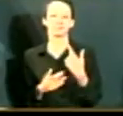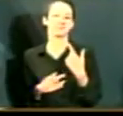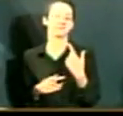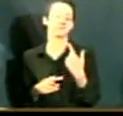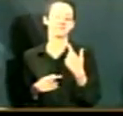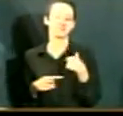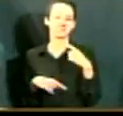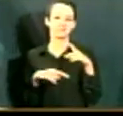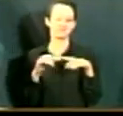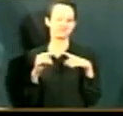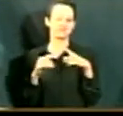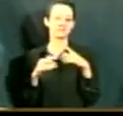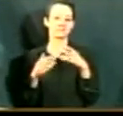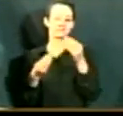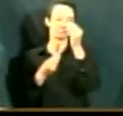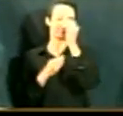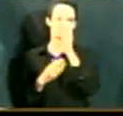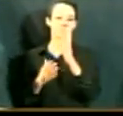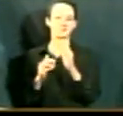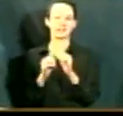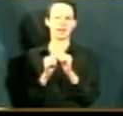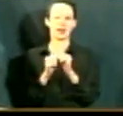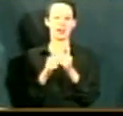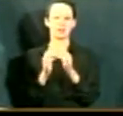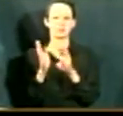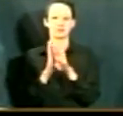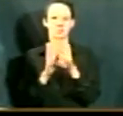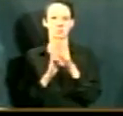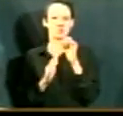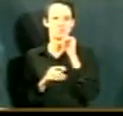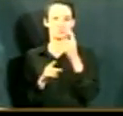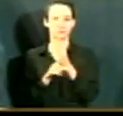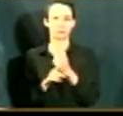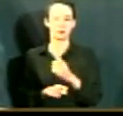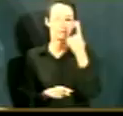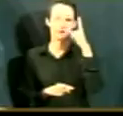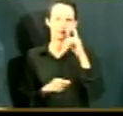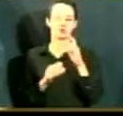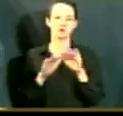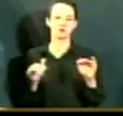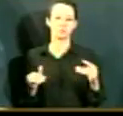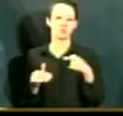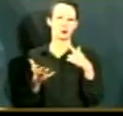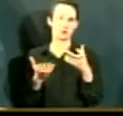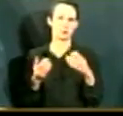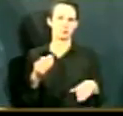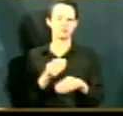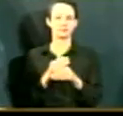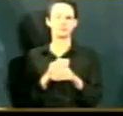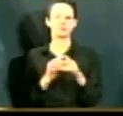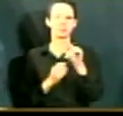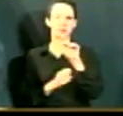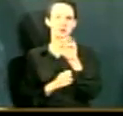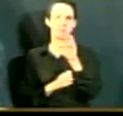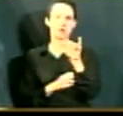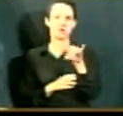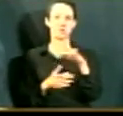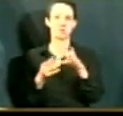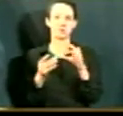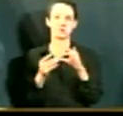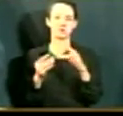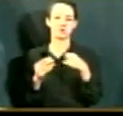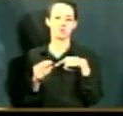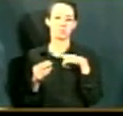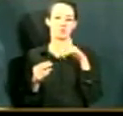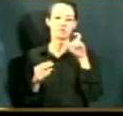how developmentally inappropriate that is for our children, but I just want to add, Tony mentioned we need to get